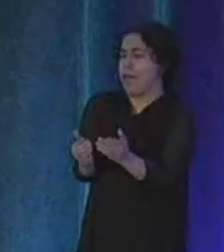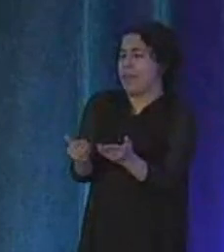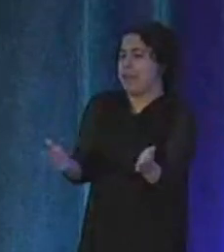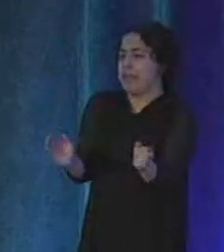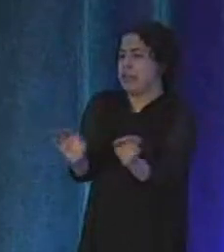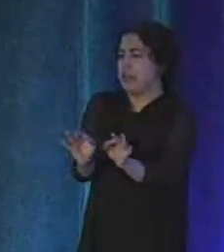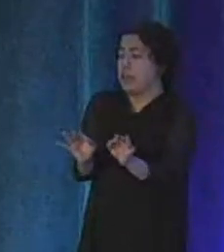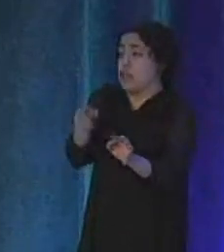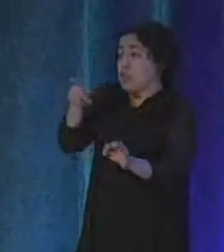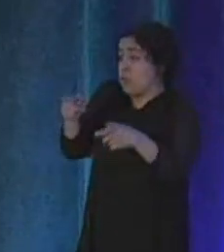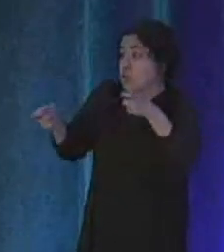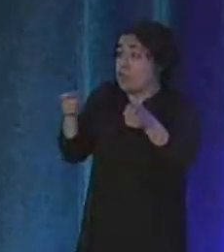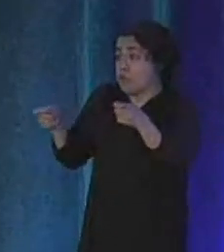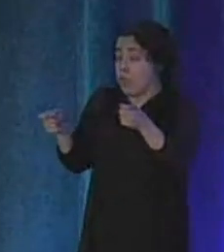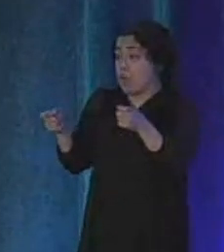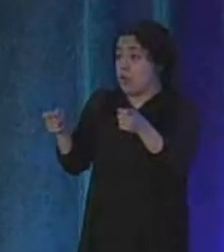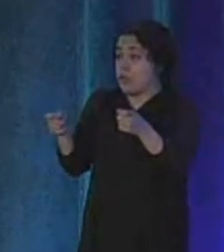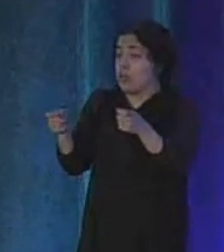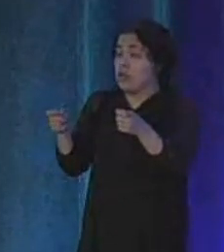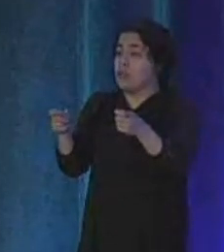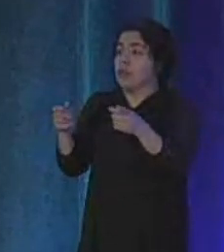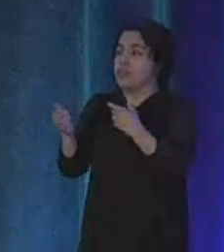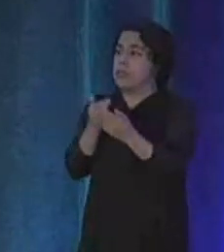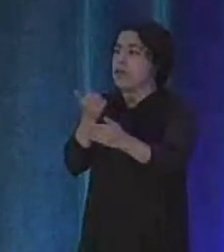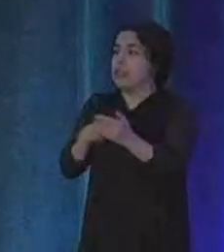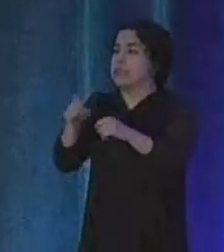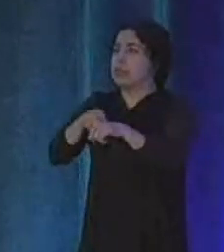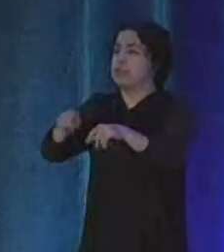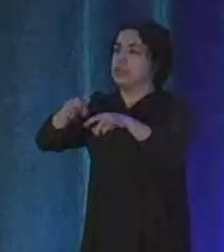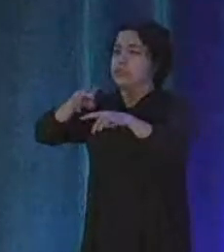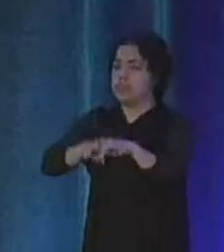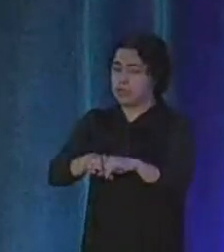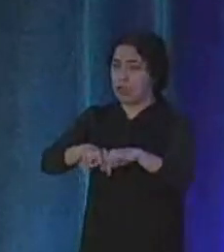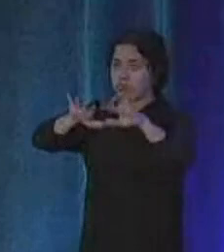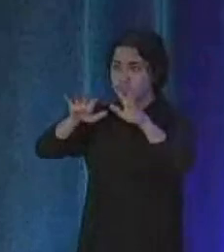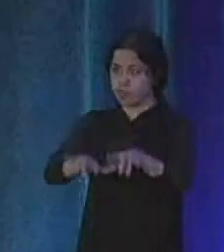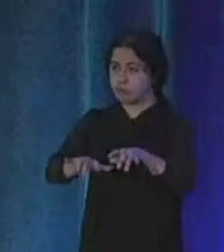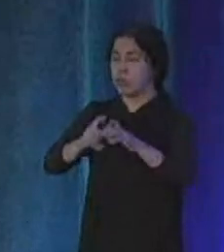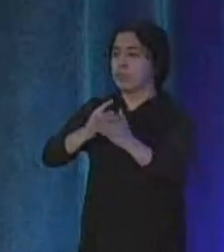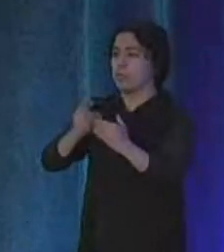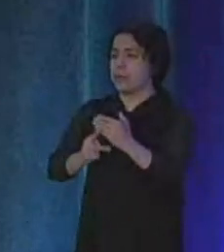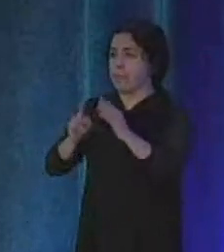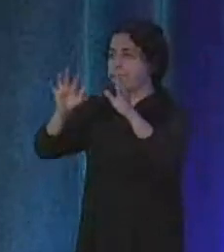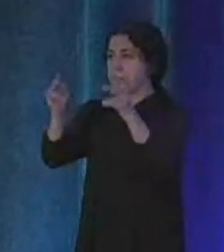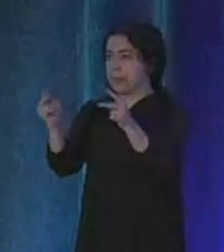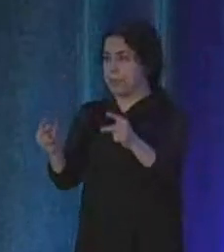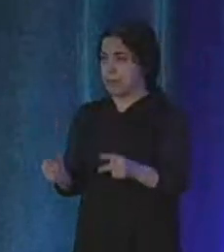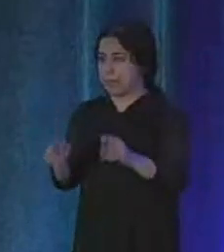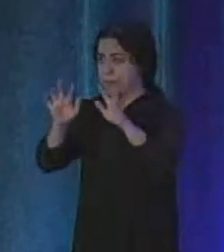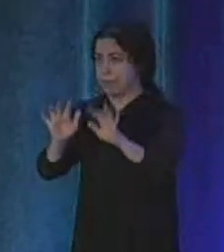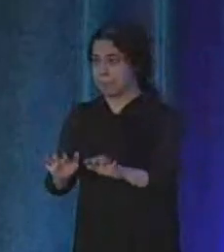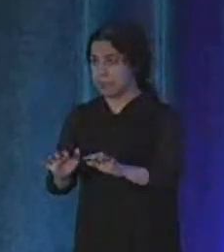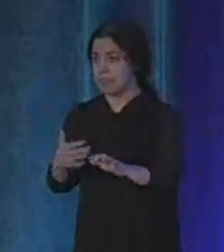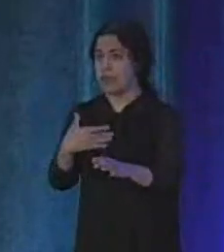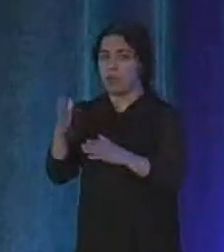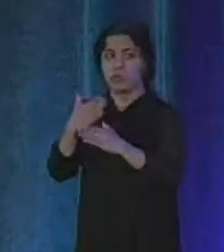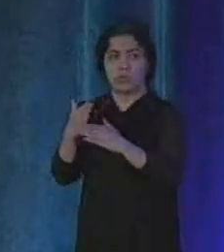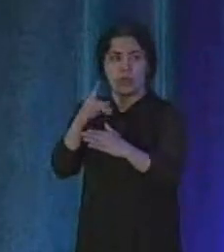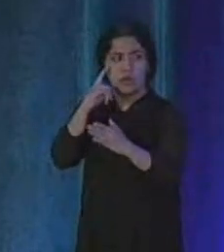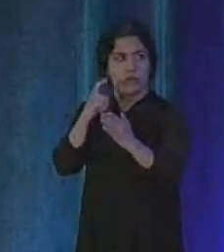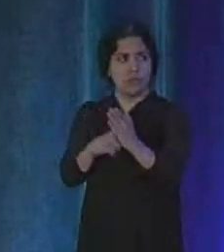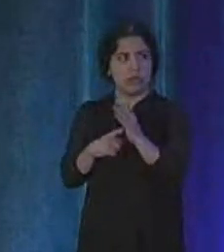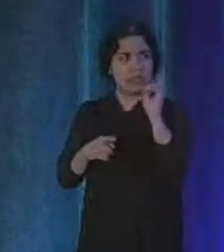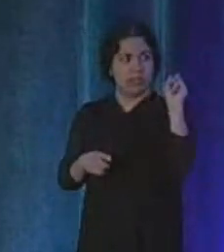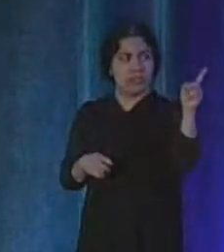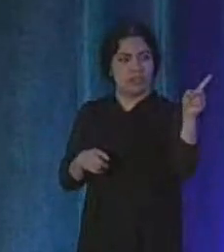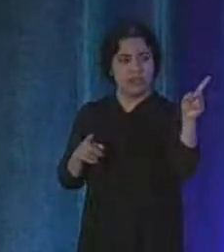in control of whenever it is that you sit down to program. So for instance, what I'm going to share here is, I'm noticing that is definite. You